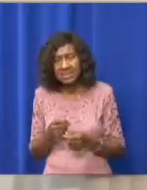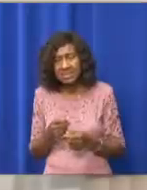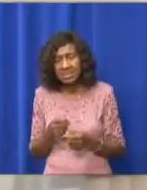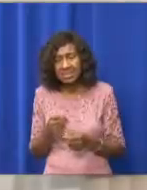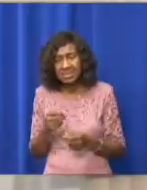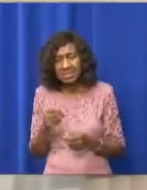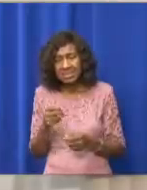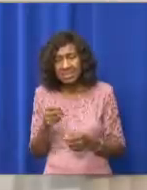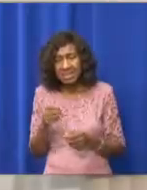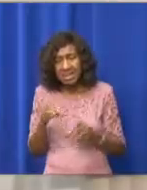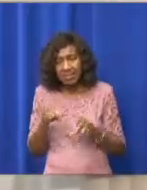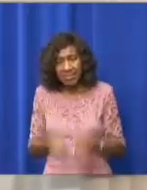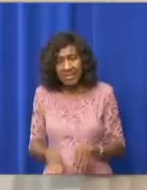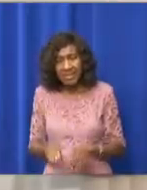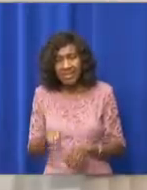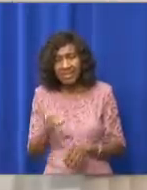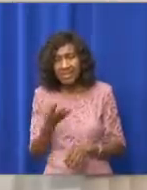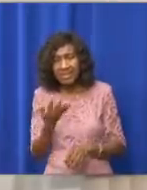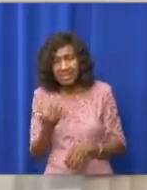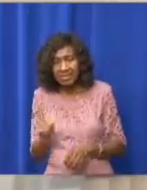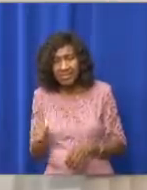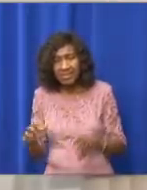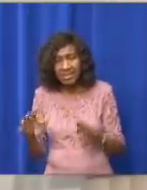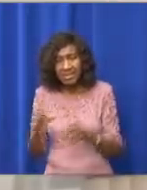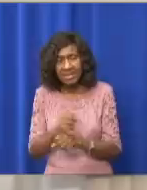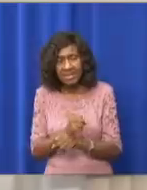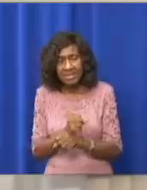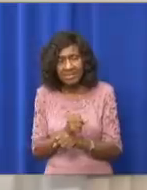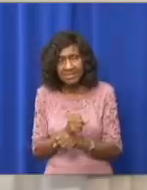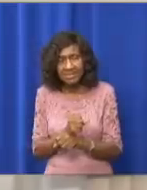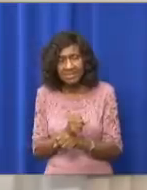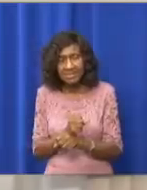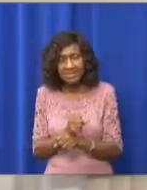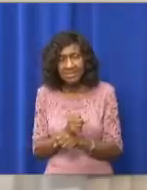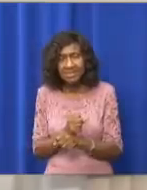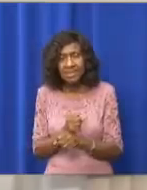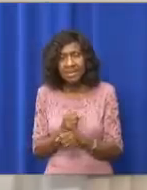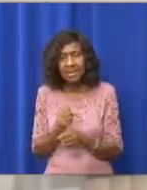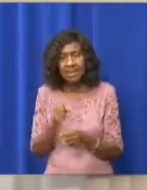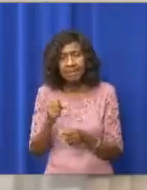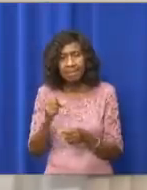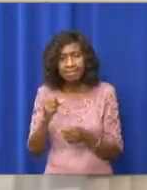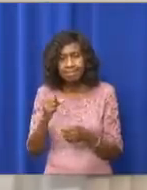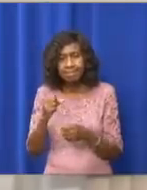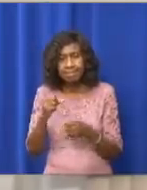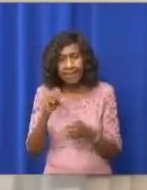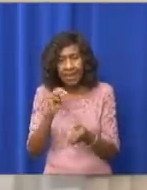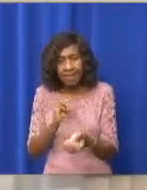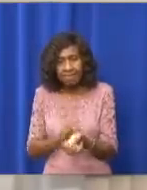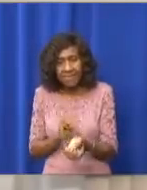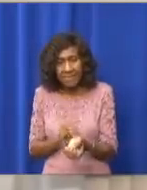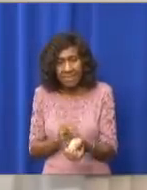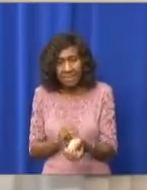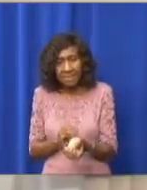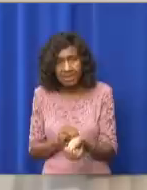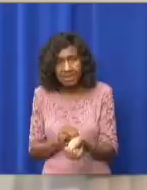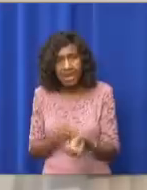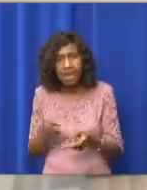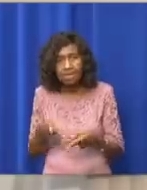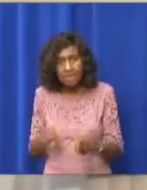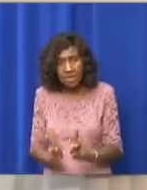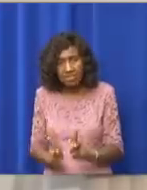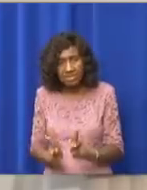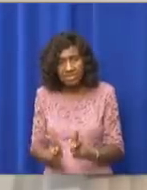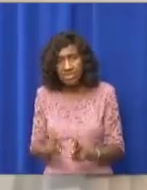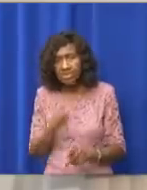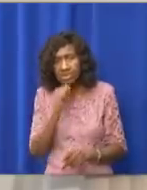they would require that would give them that exemption to, say, go into public spaces without wearing a